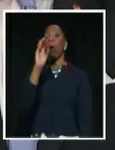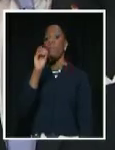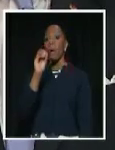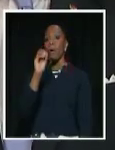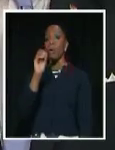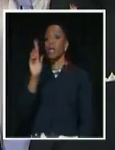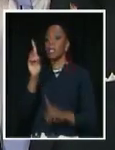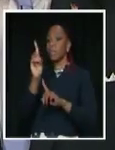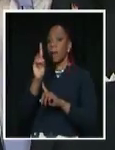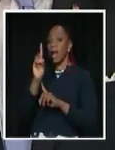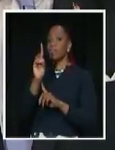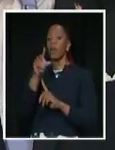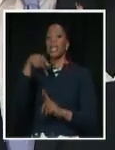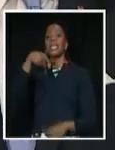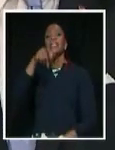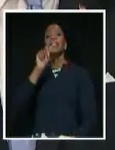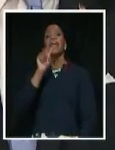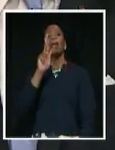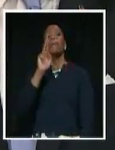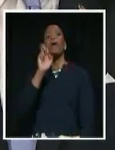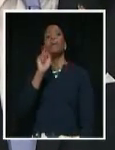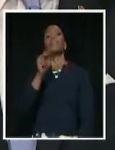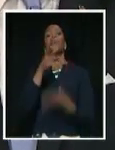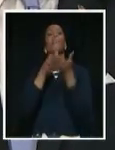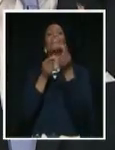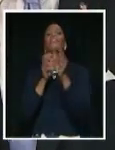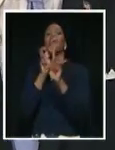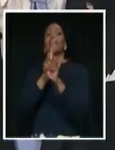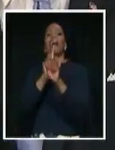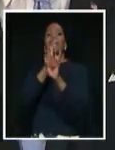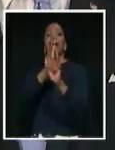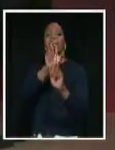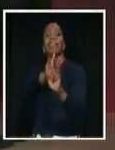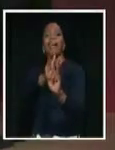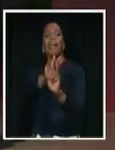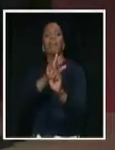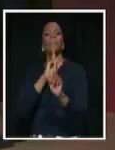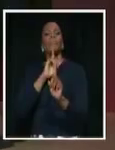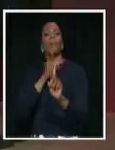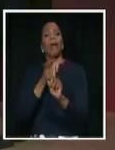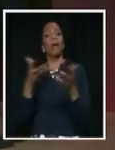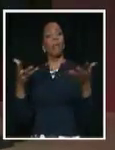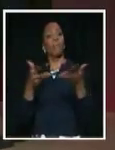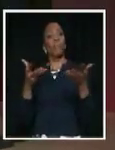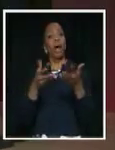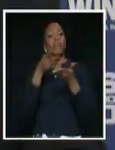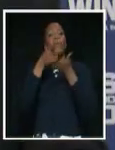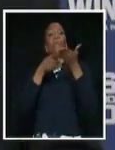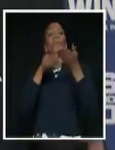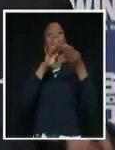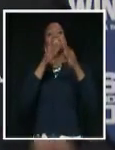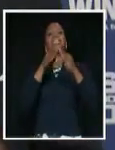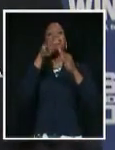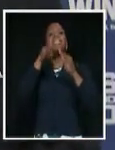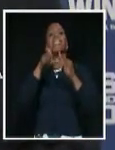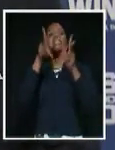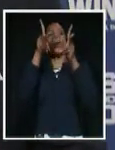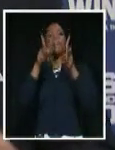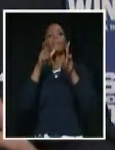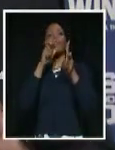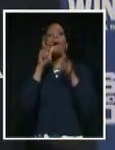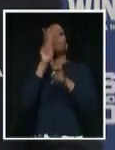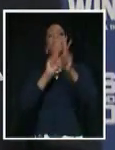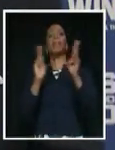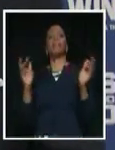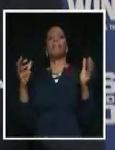but a partisan. All he wants to do is attack, attack, and attack. And the reality is, what this city needs is someone who will bring people